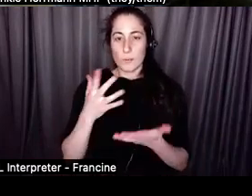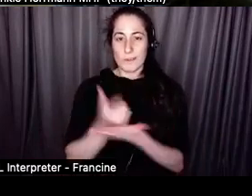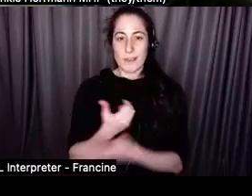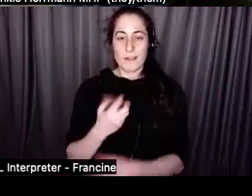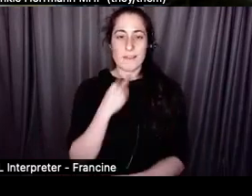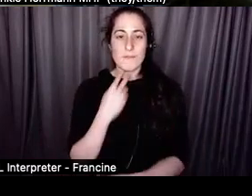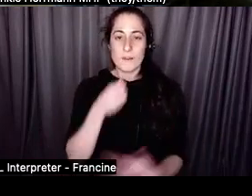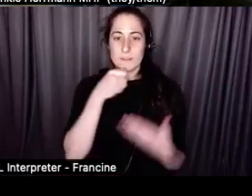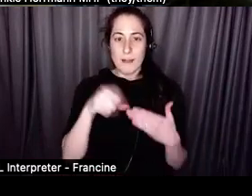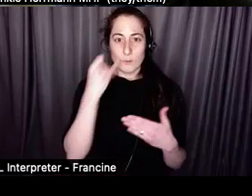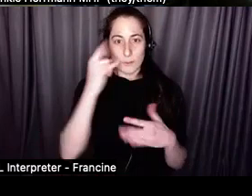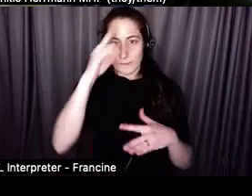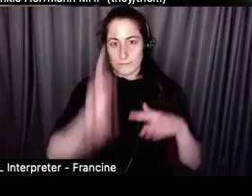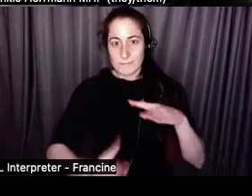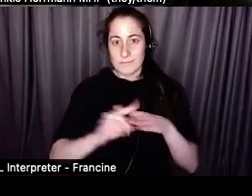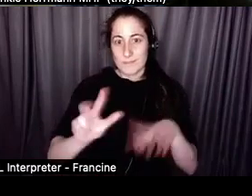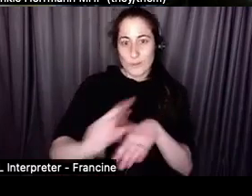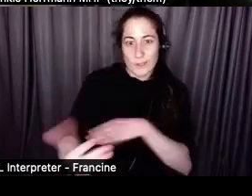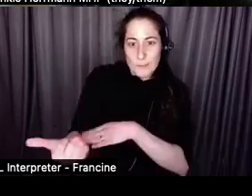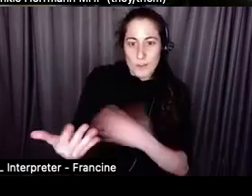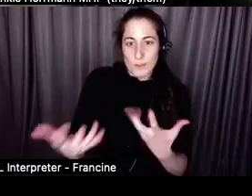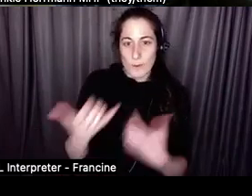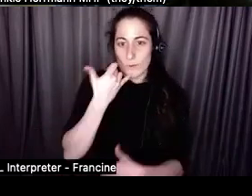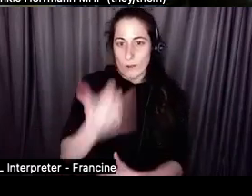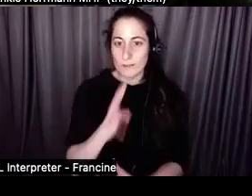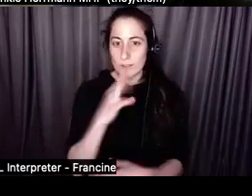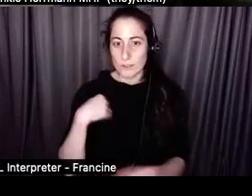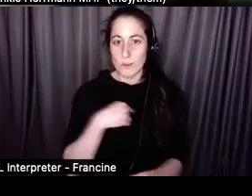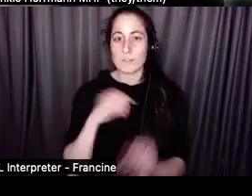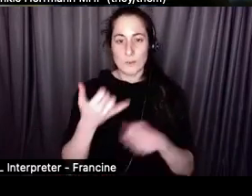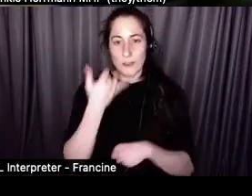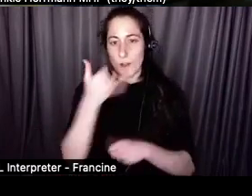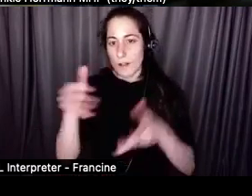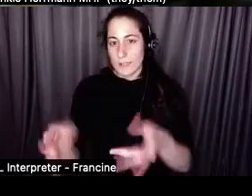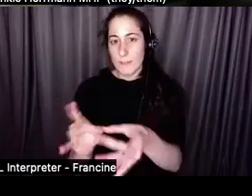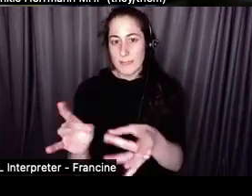you at 3 in the morning that you want to speak to us, you can call us at 3 in the morning and leave us a voicemail.